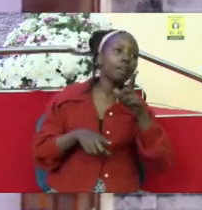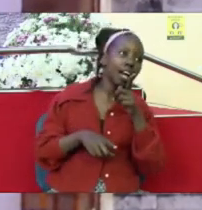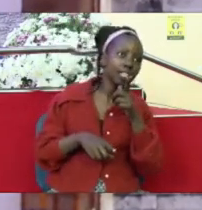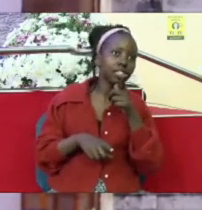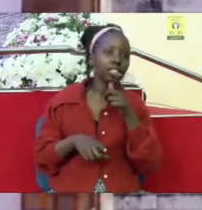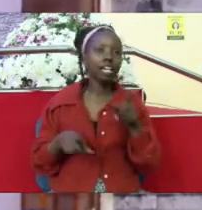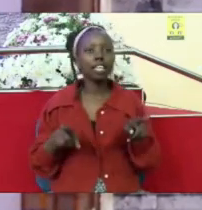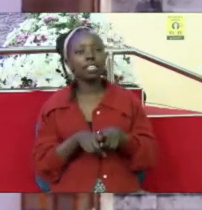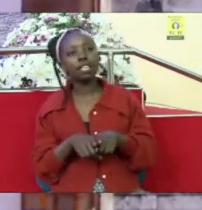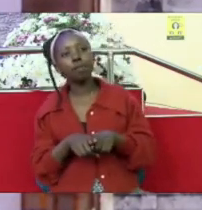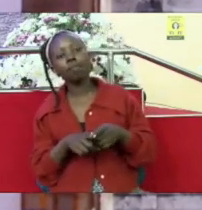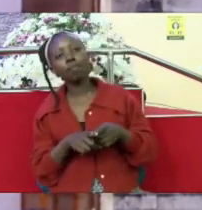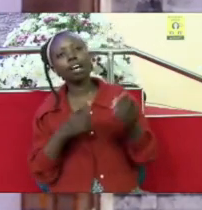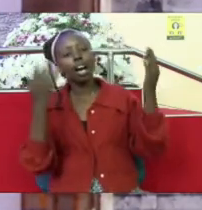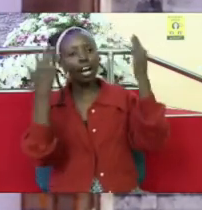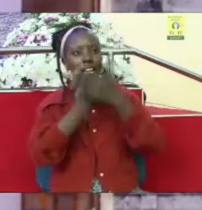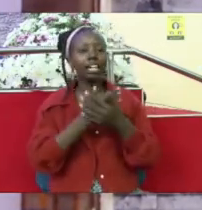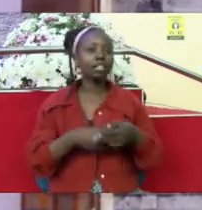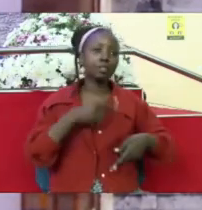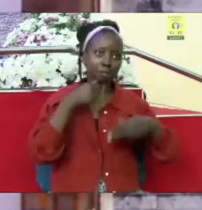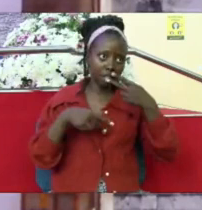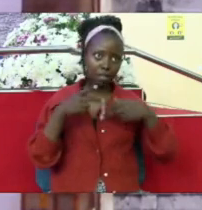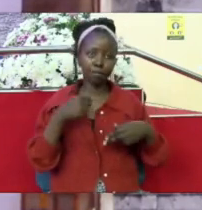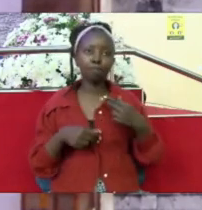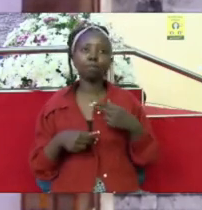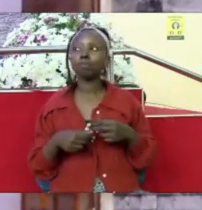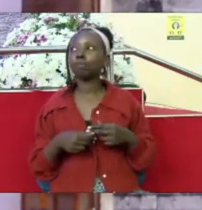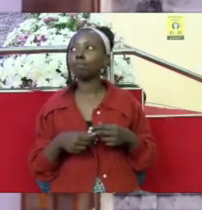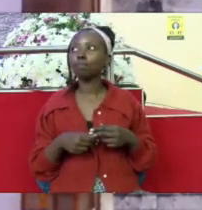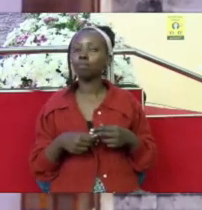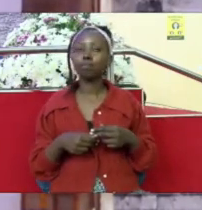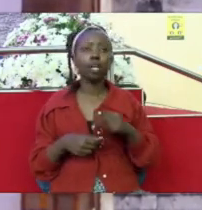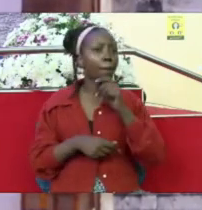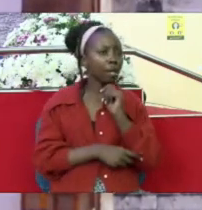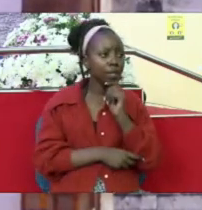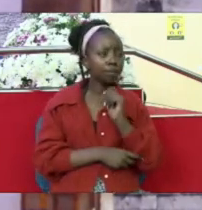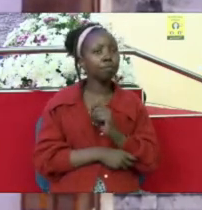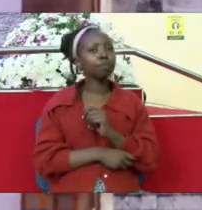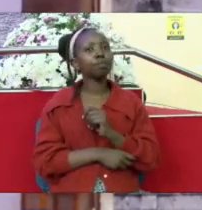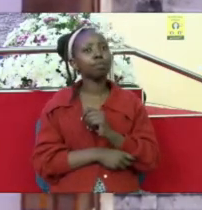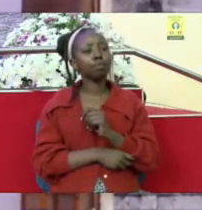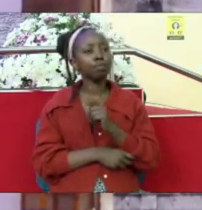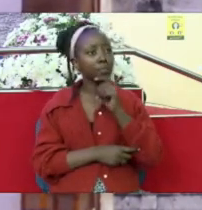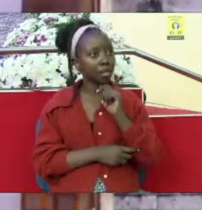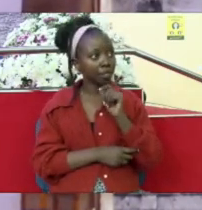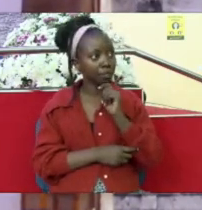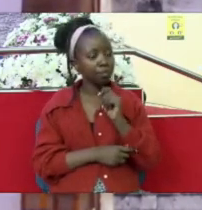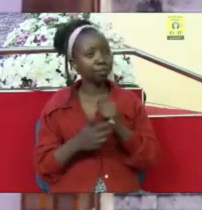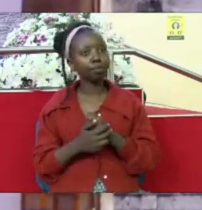Na nikule supper. Then I eat supper. Wanaume. Men. Wanaume.